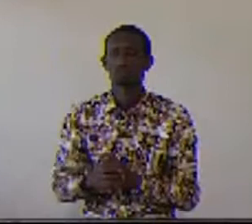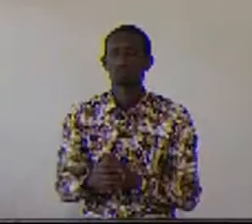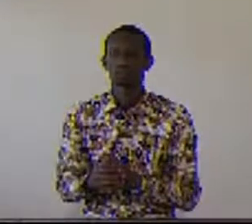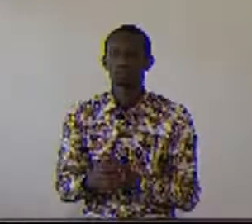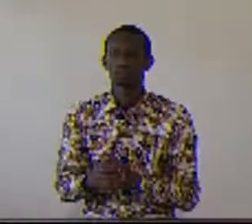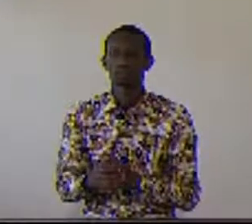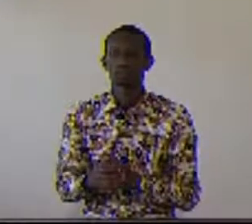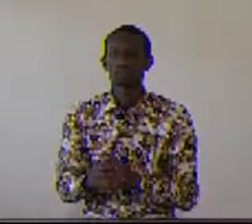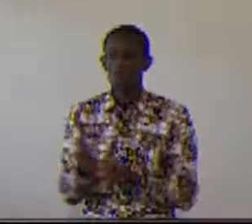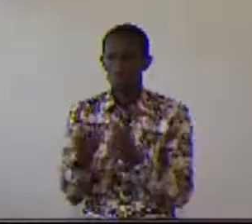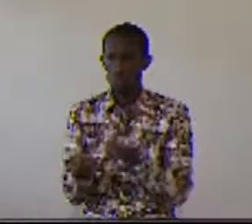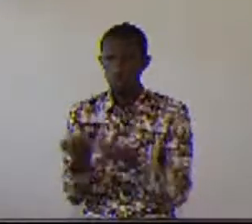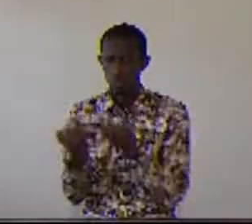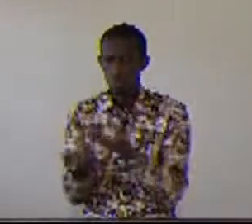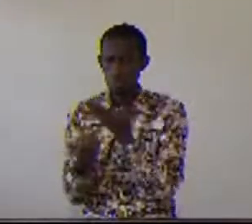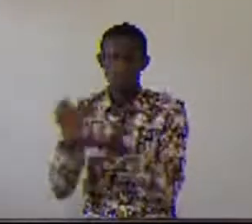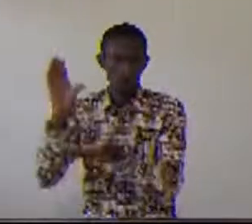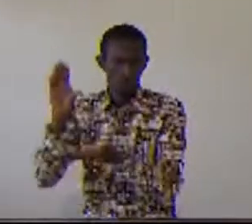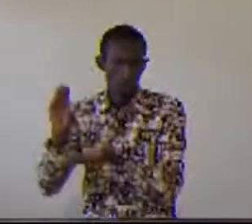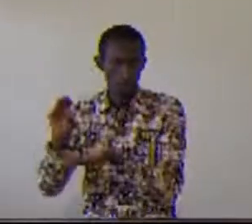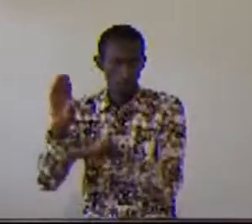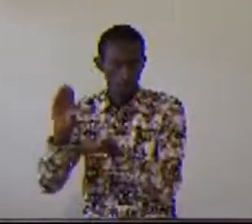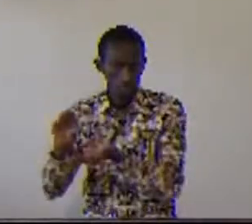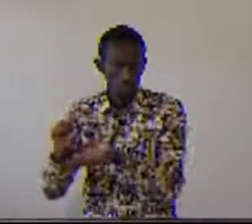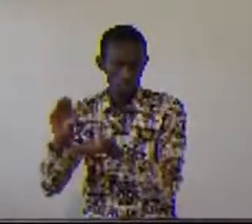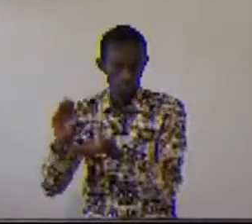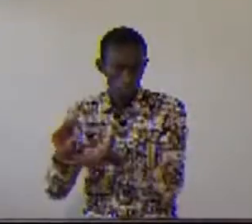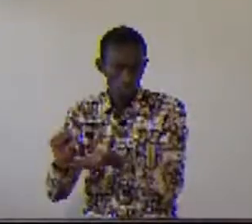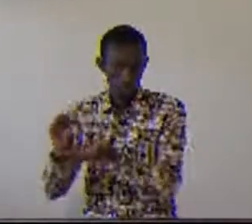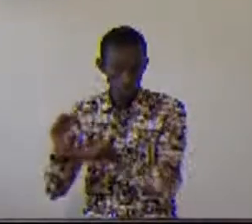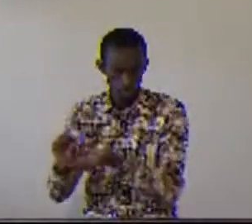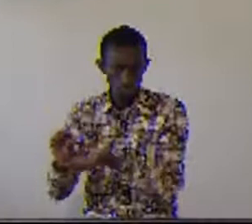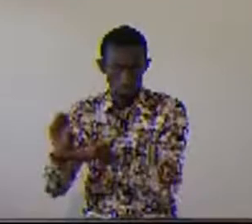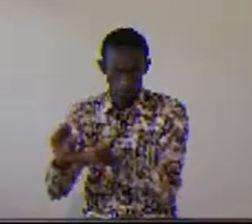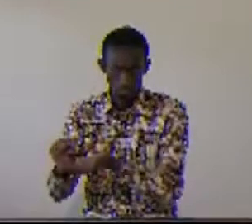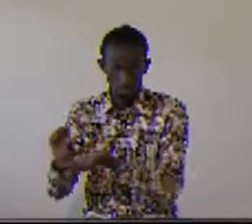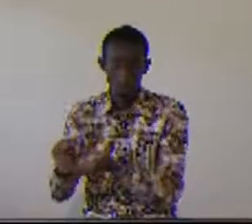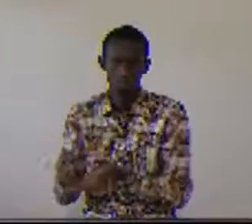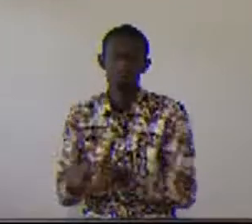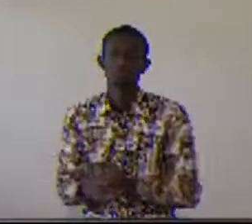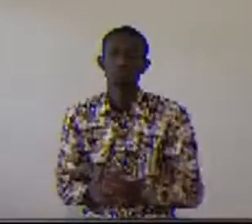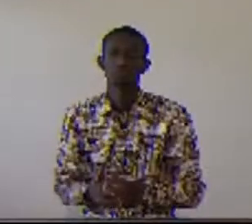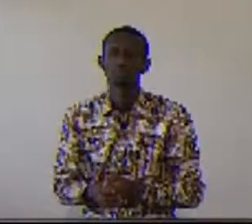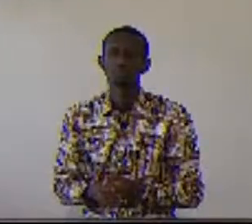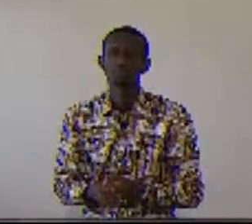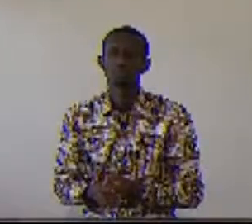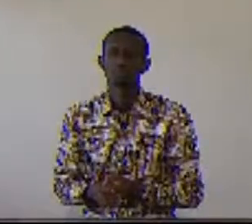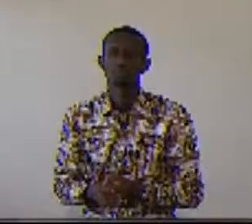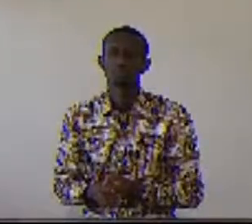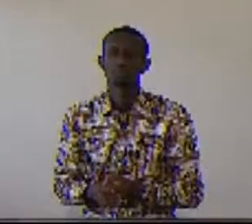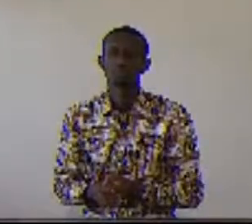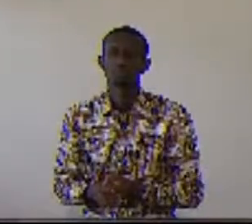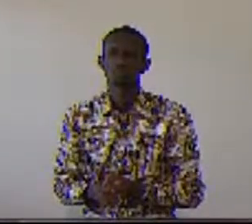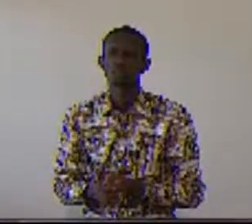decreases. Going down the group, the melting point and boiling point decrease. Now,